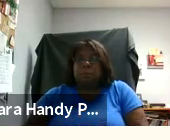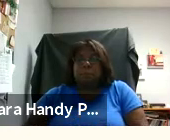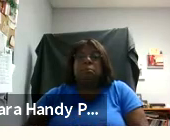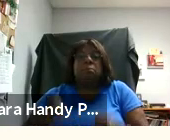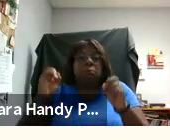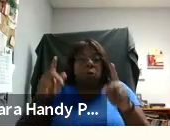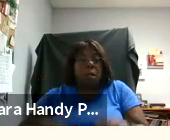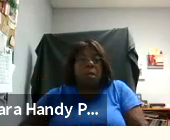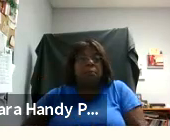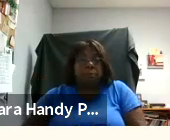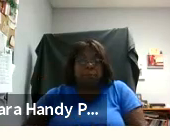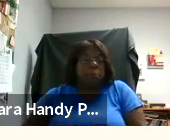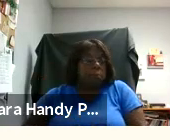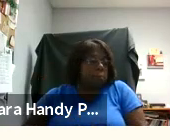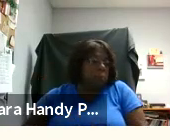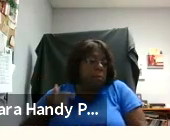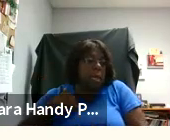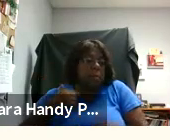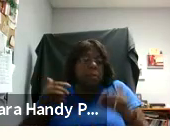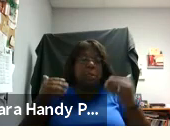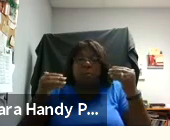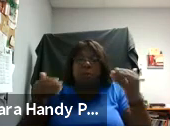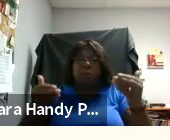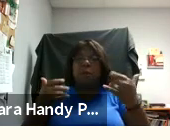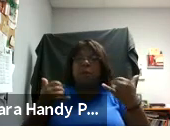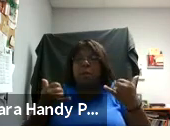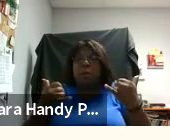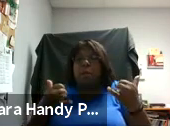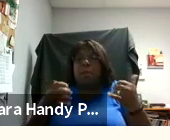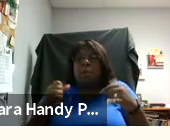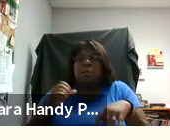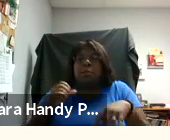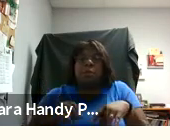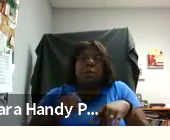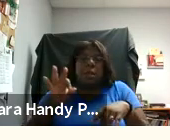Okay, I'm going to move on to the fiscal year